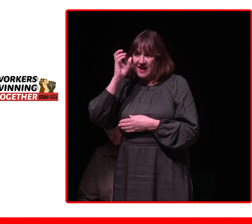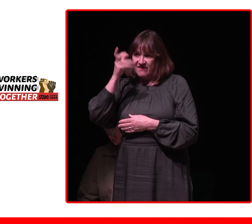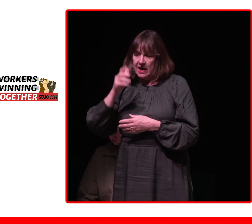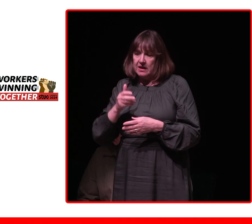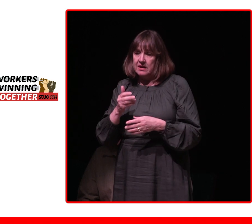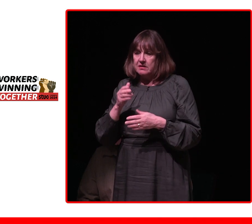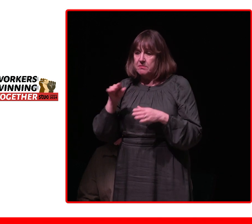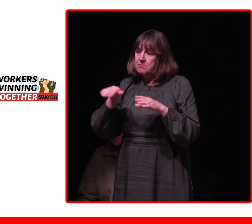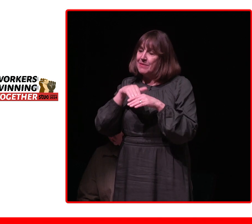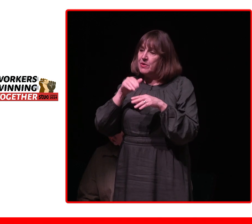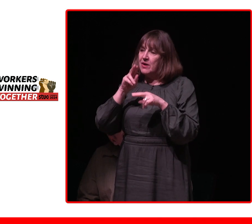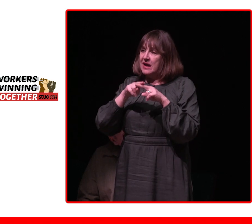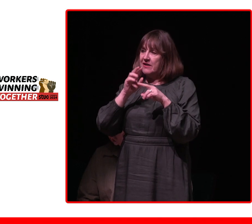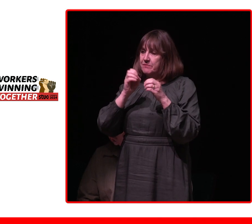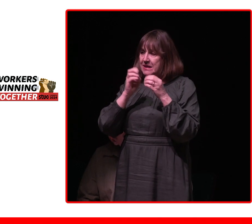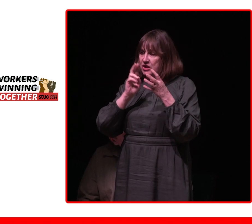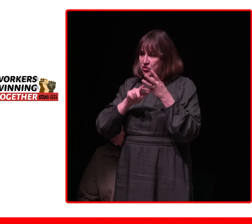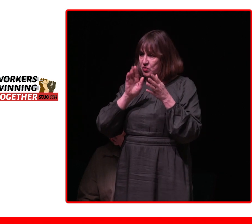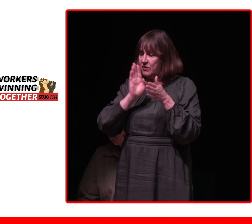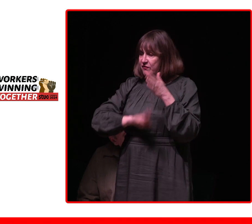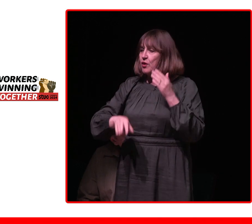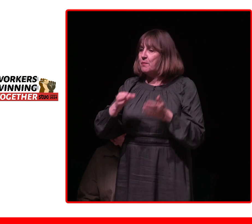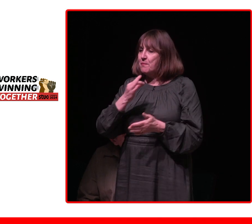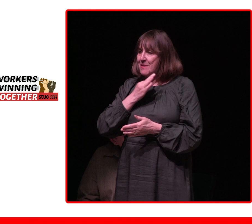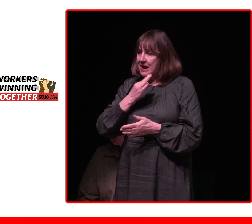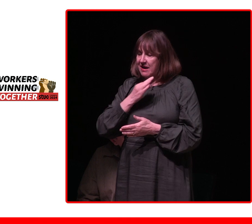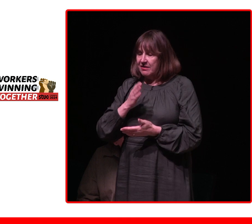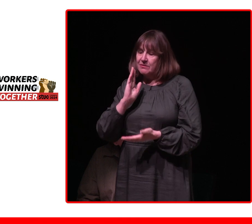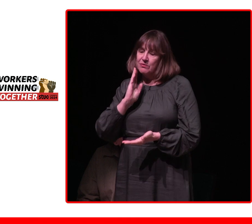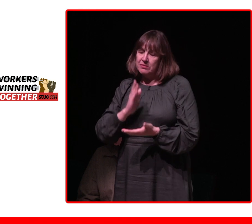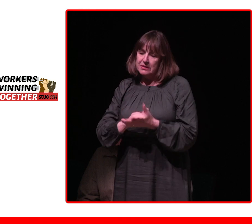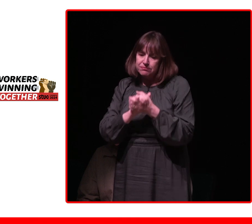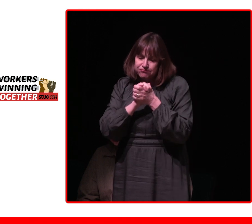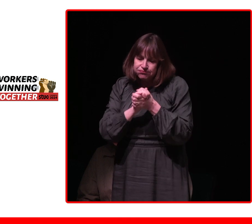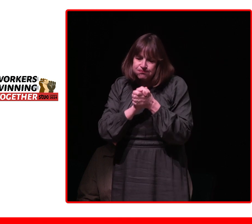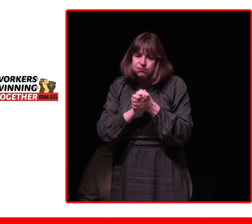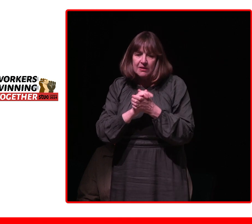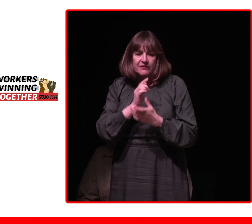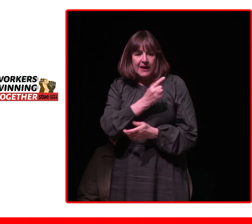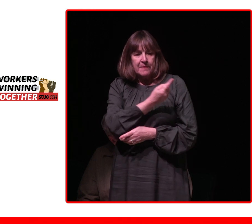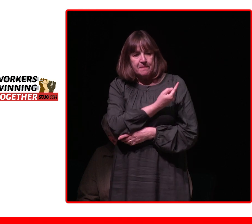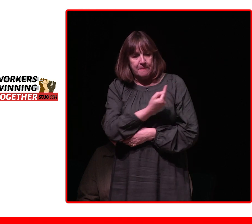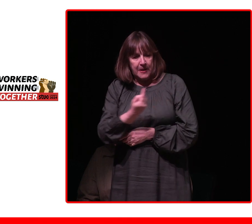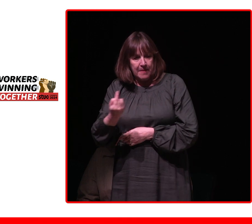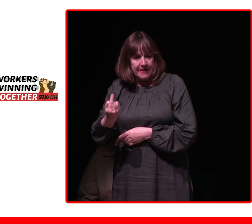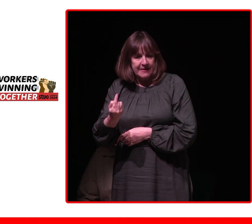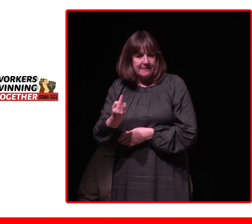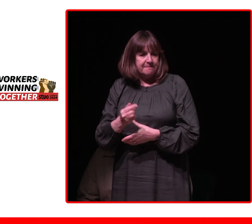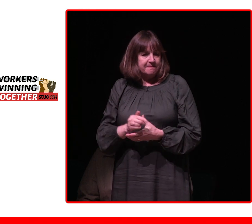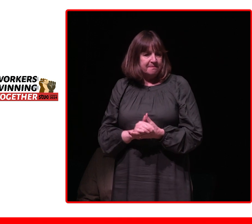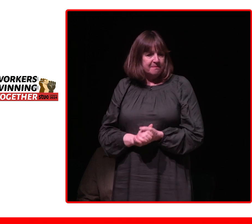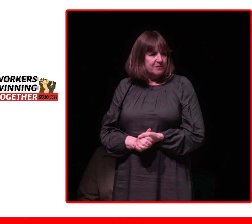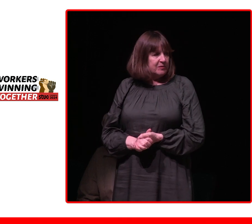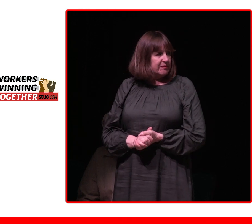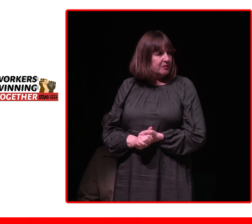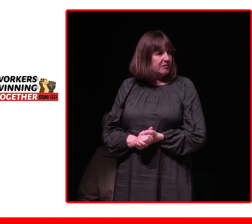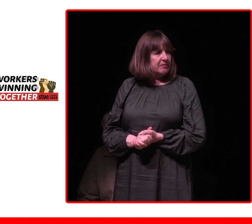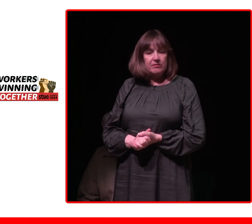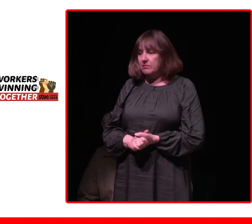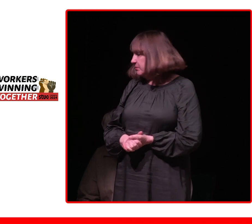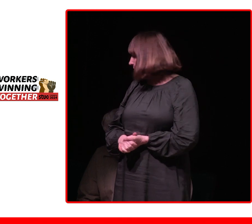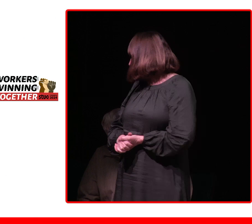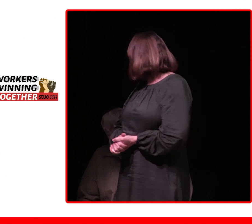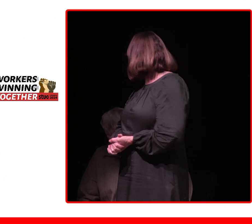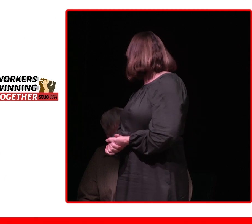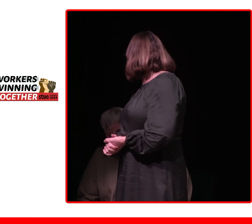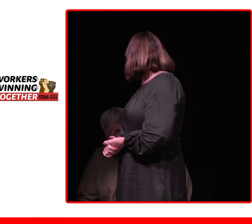of the FBU from Perth, and we are incredibly grateful to him for coming along today.